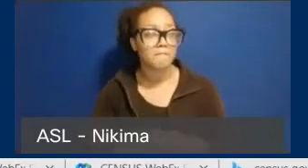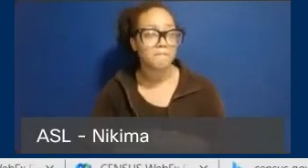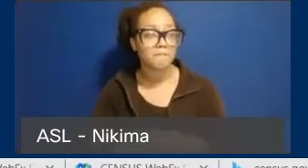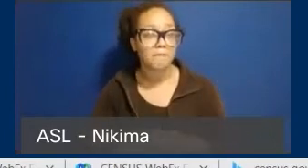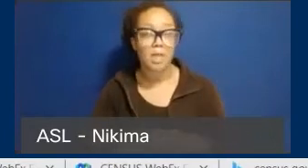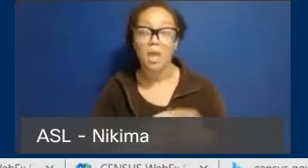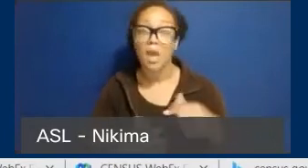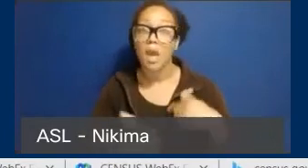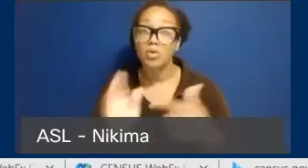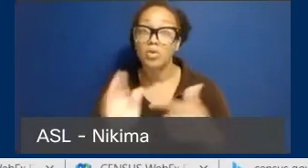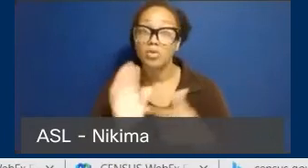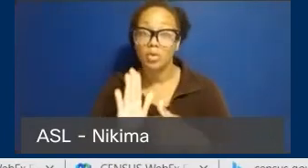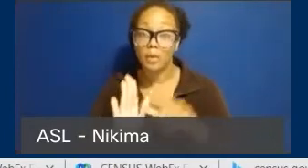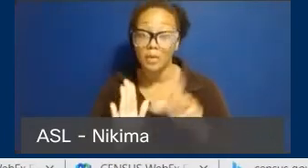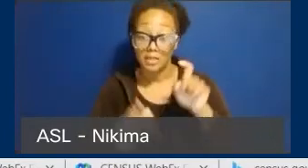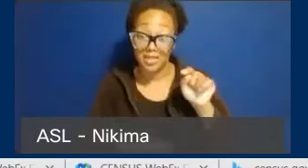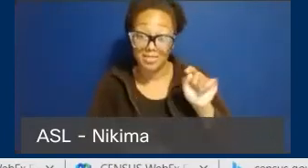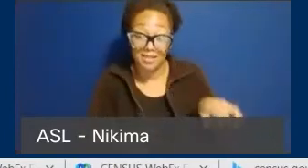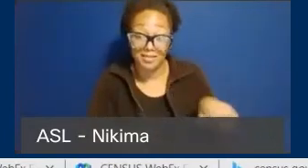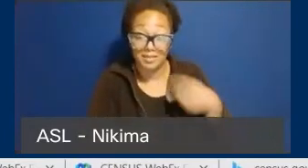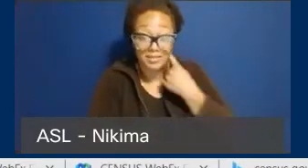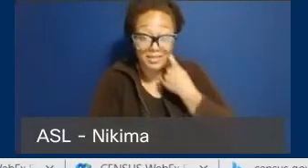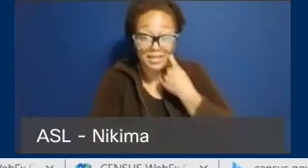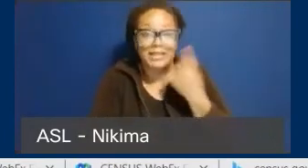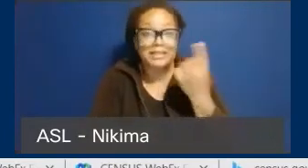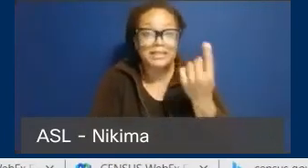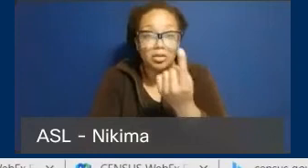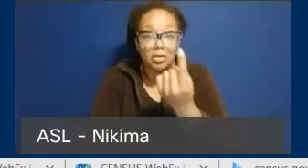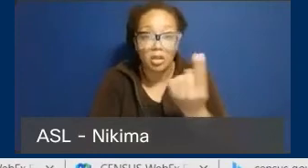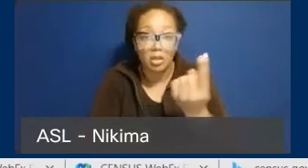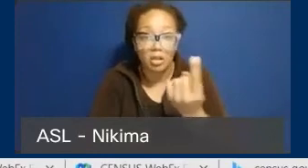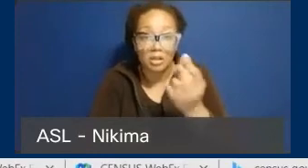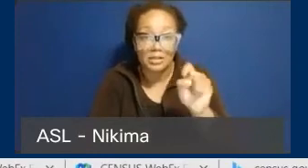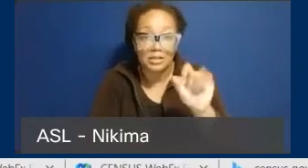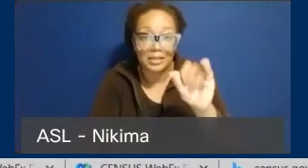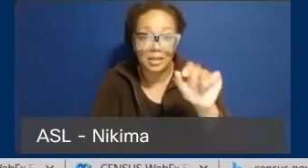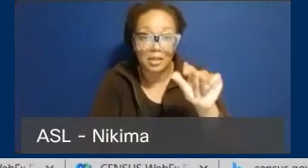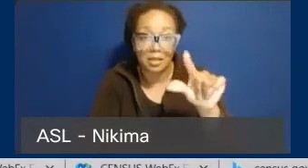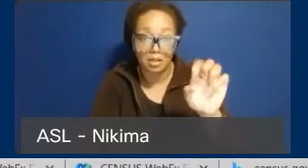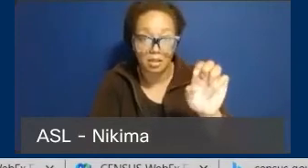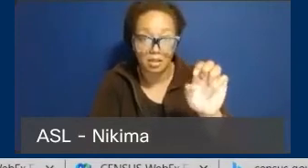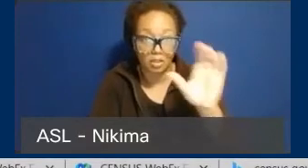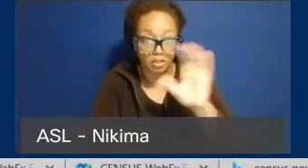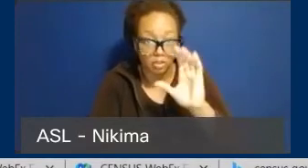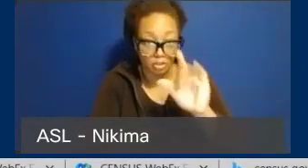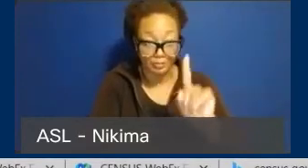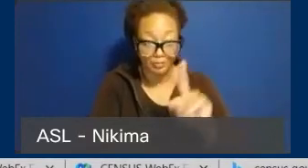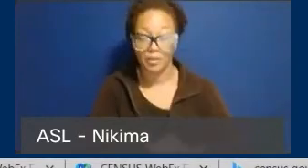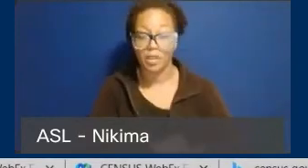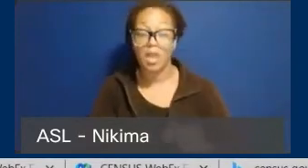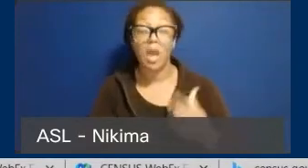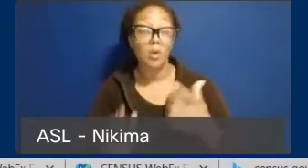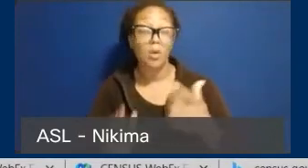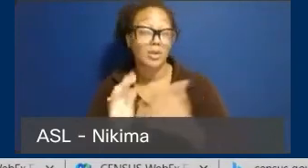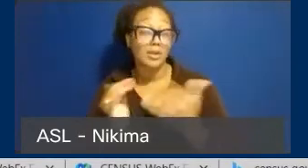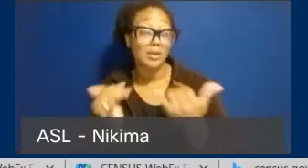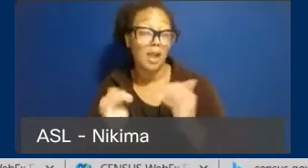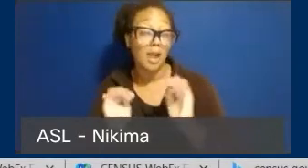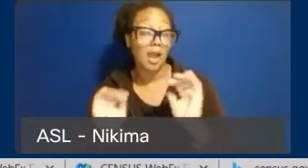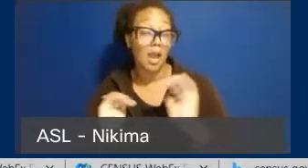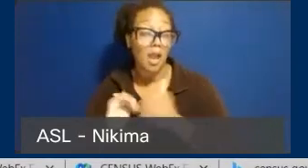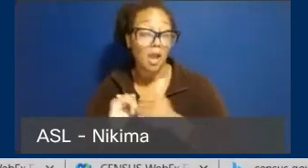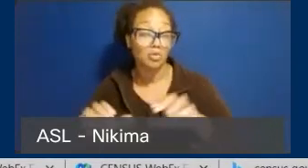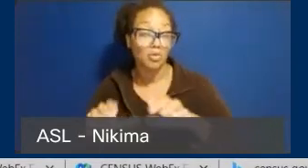show you how that was a single search. I now want to show you how to do an advanced search. So you come here to